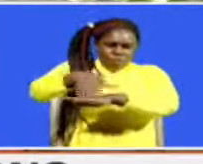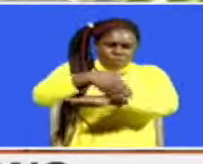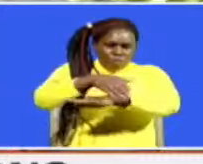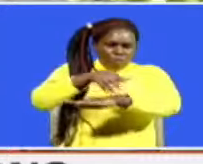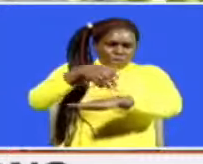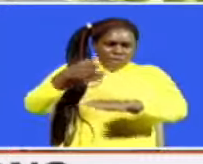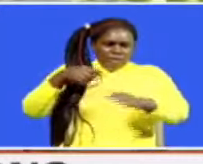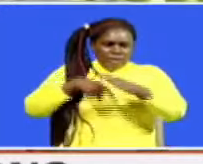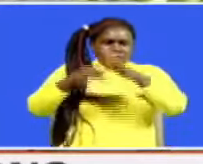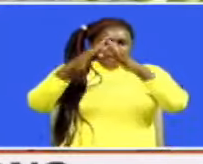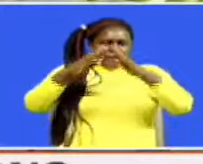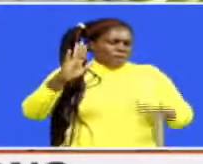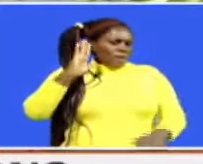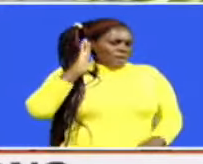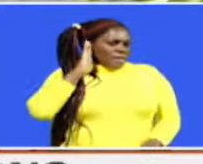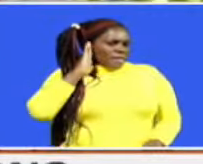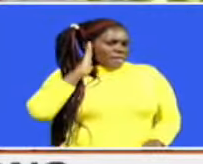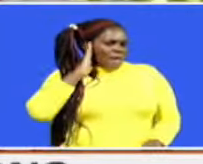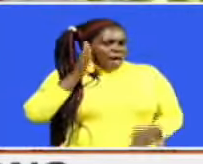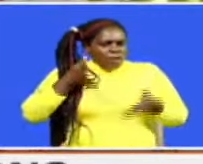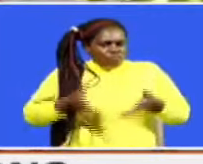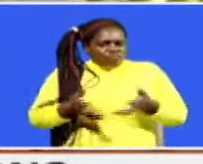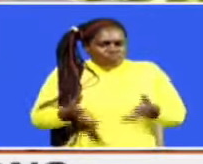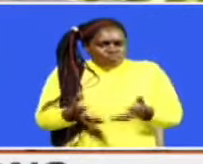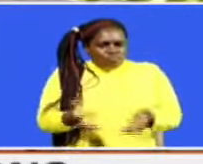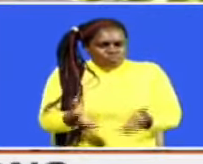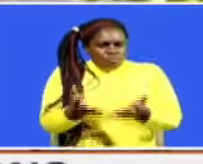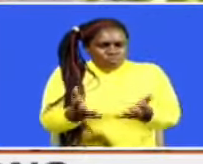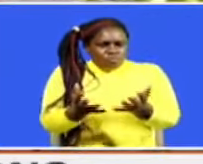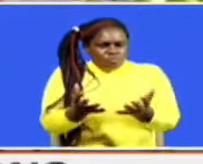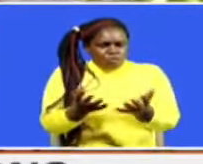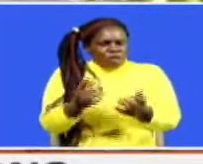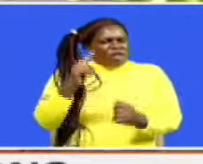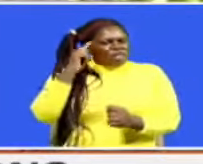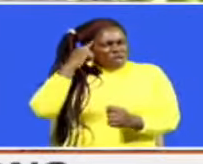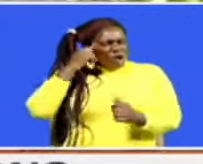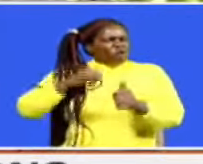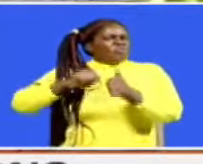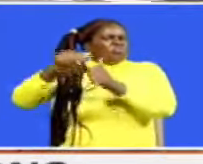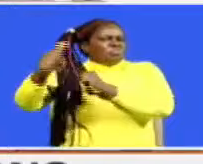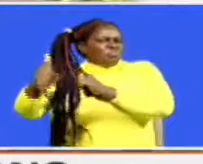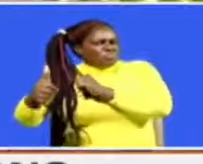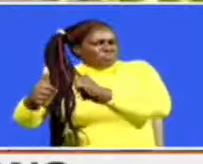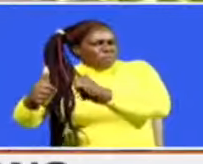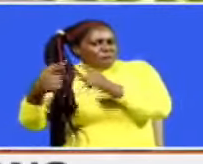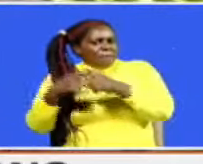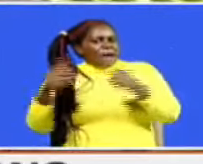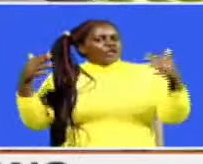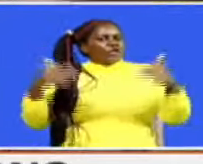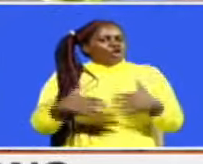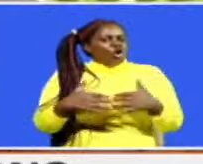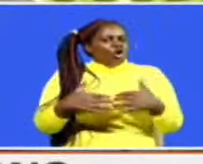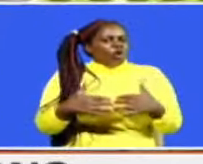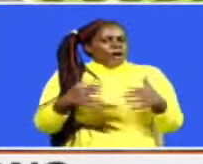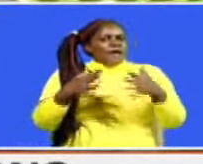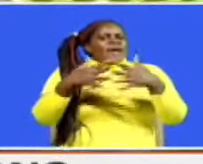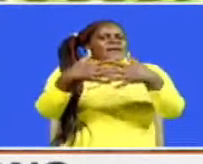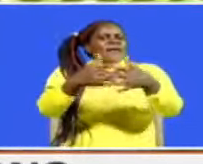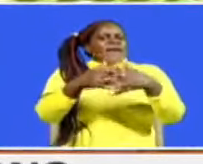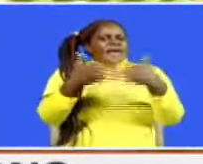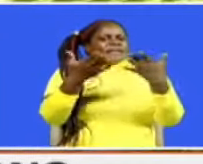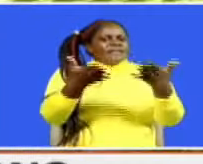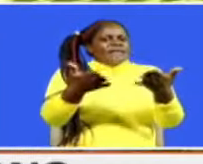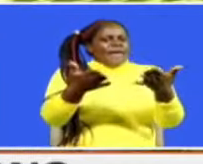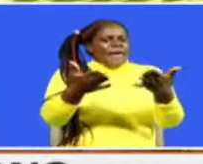kwa nyumba. So tukasikia mgurumo wa tinga kama saa sita inapita. Tukafikia ravuda inapita. So kidogo tukasikia kwa geti kama